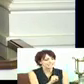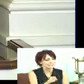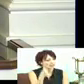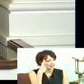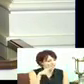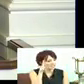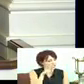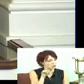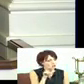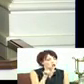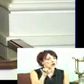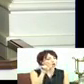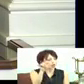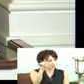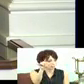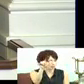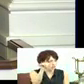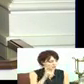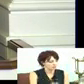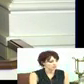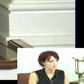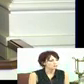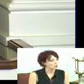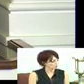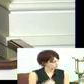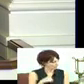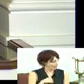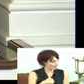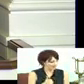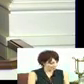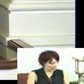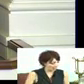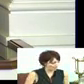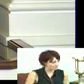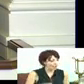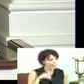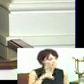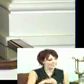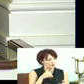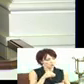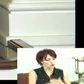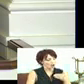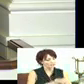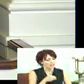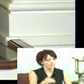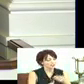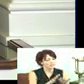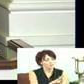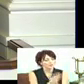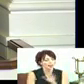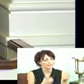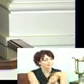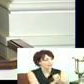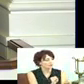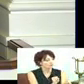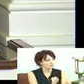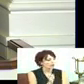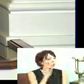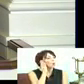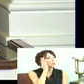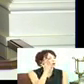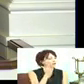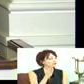I will be in the process of being saved. And the day will come when I will die, and